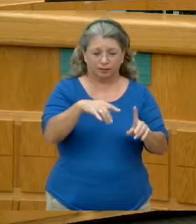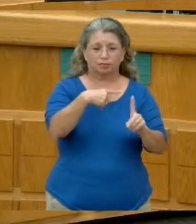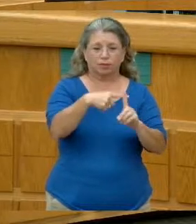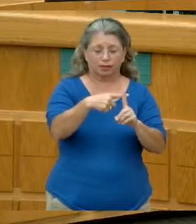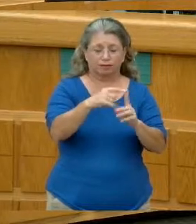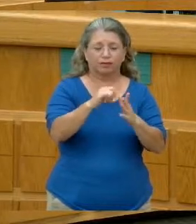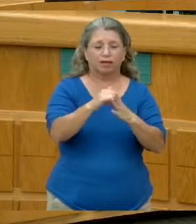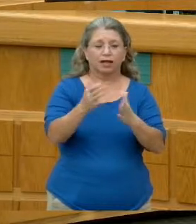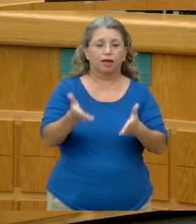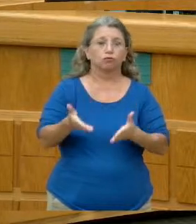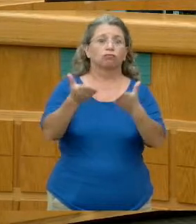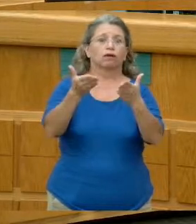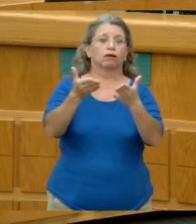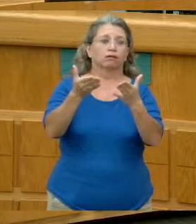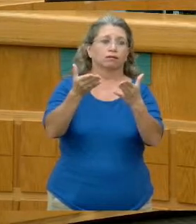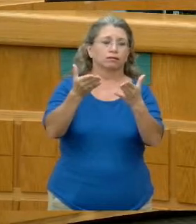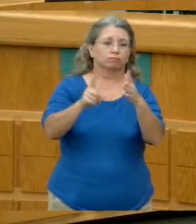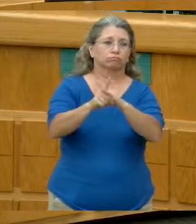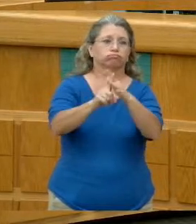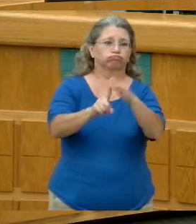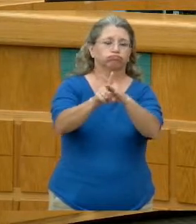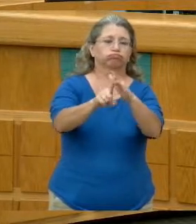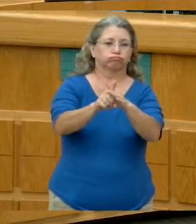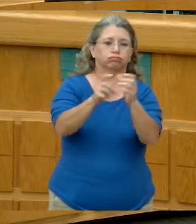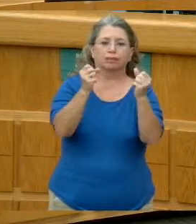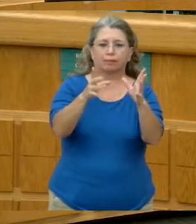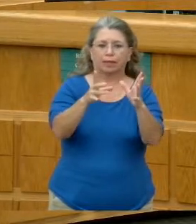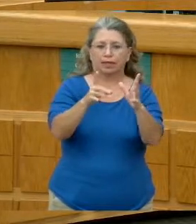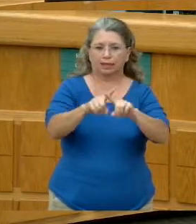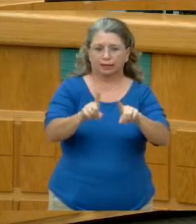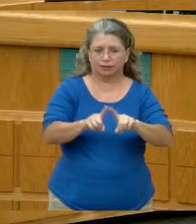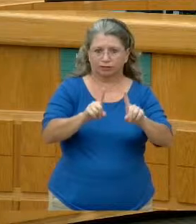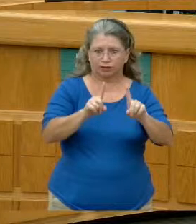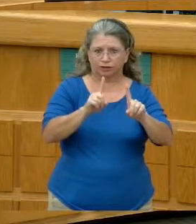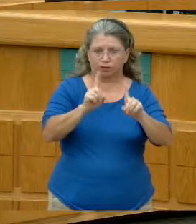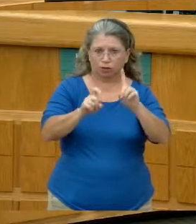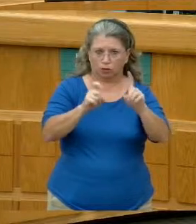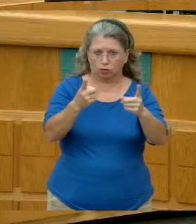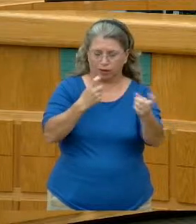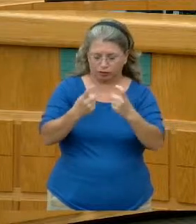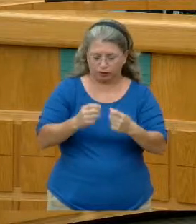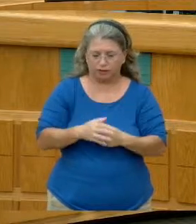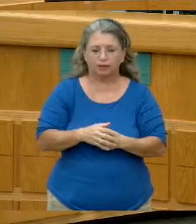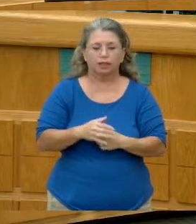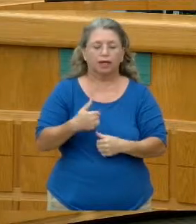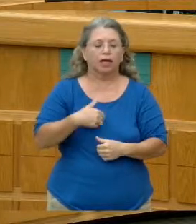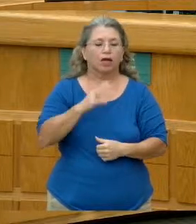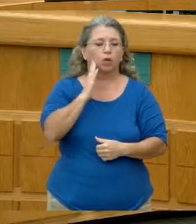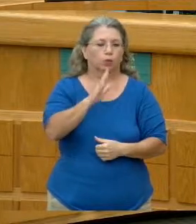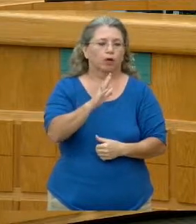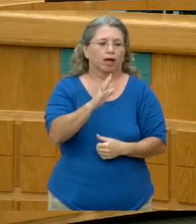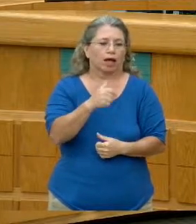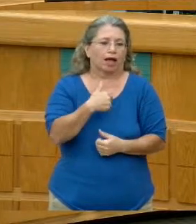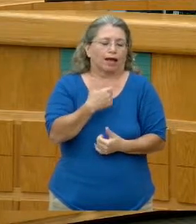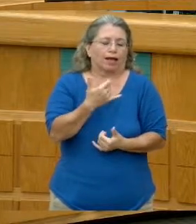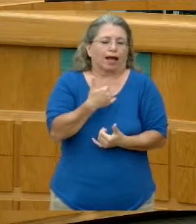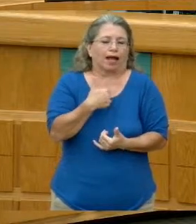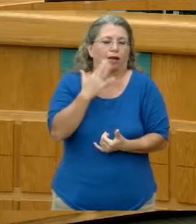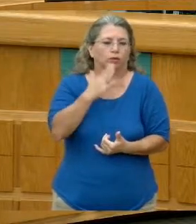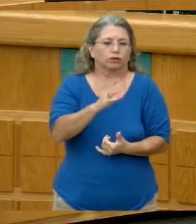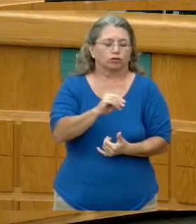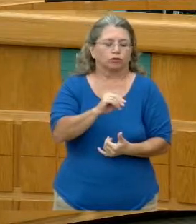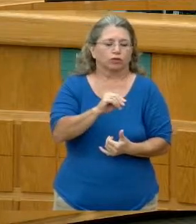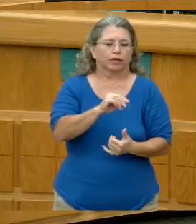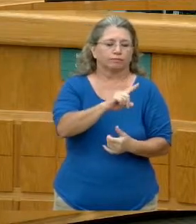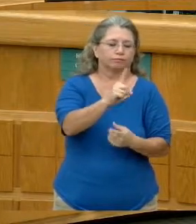lot of additional questions. So we're going to do a question and answer so we can get some of those questions answered. En